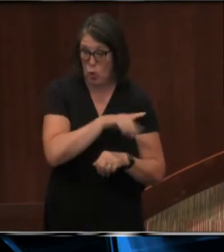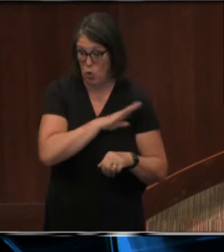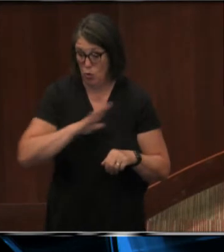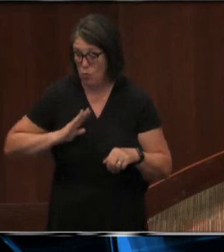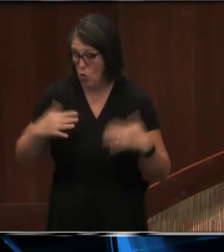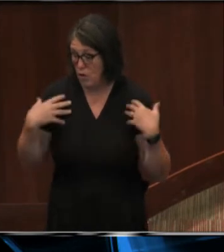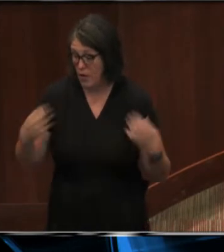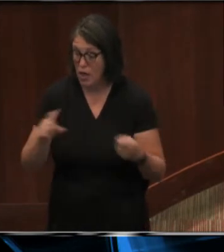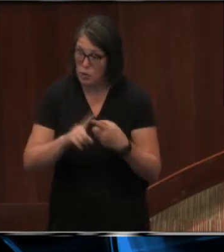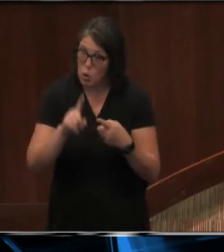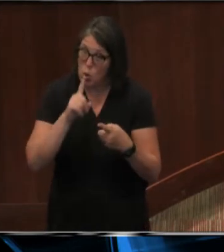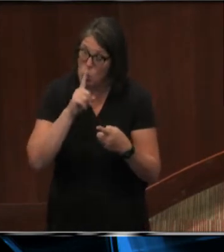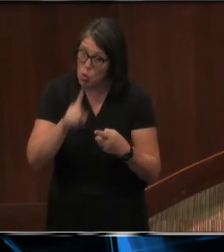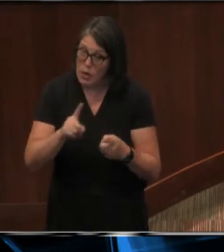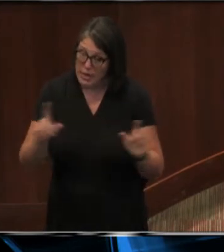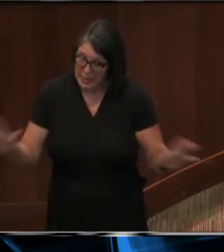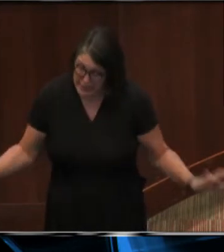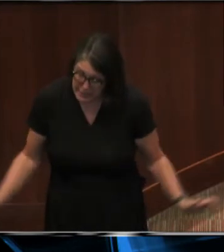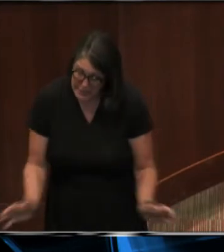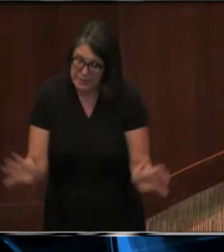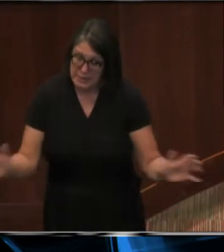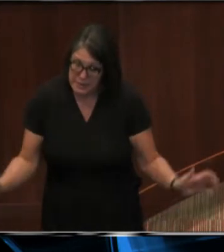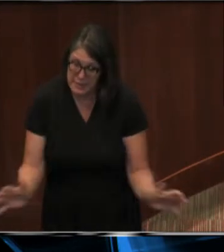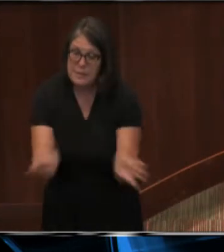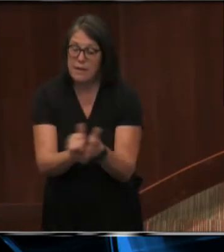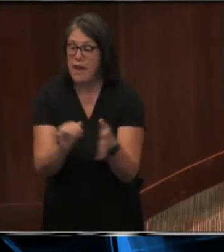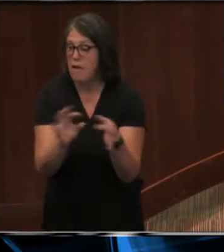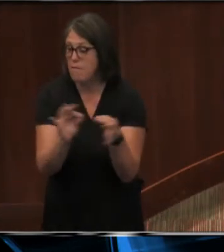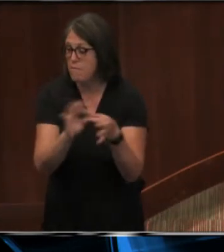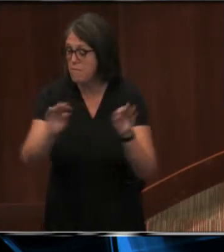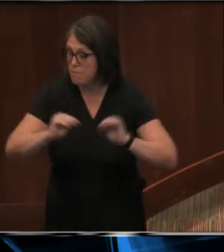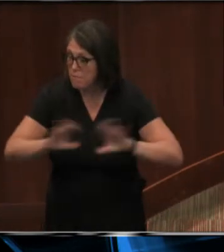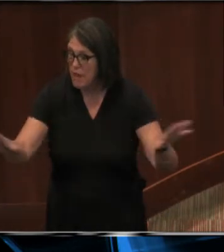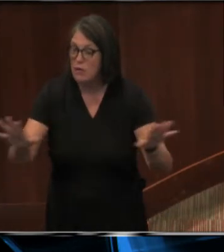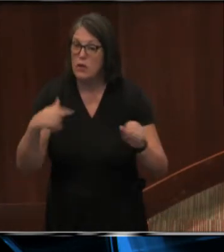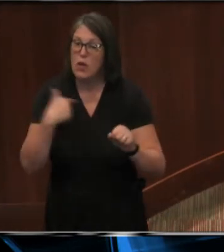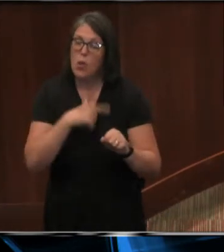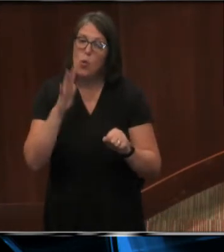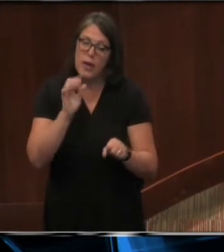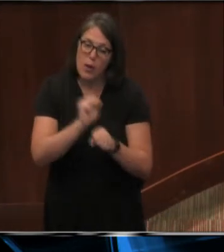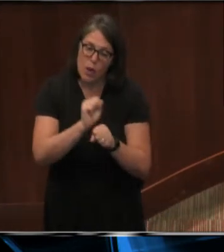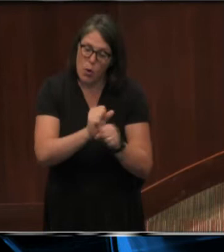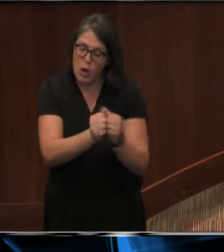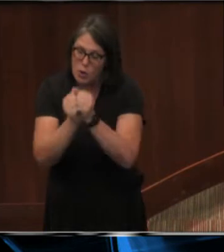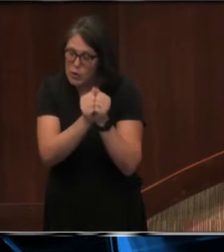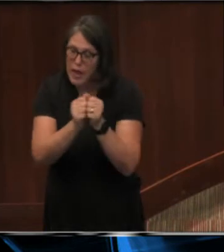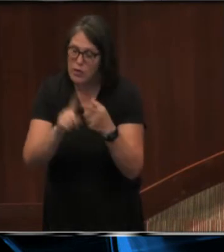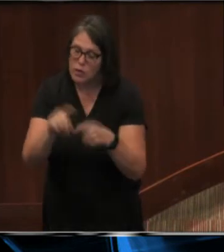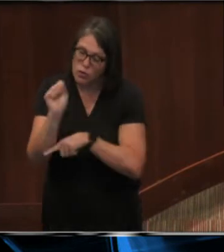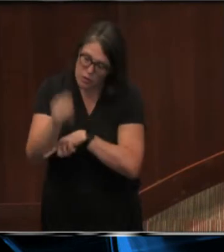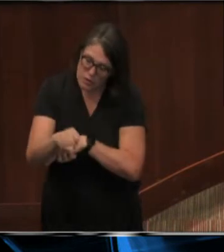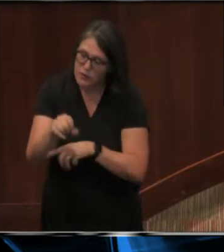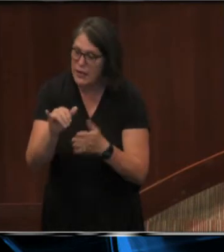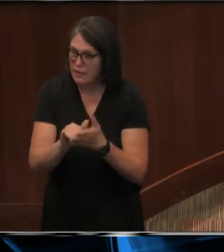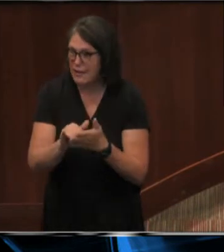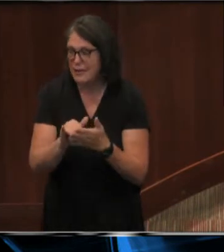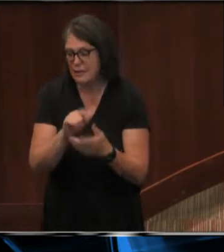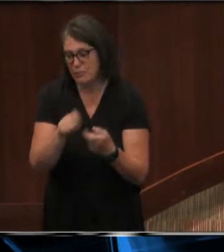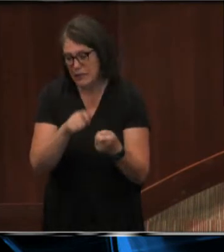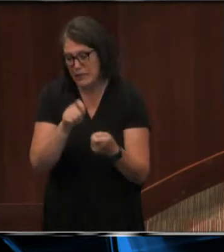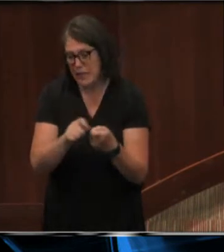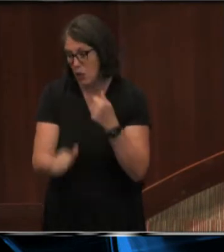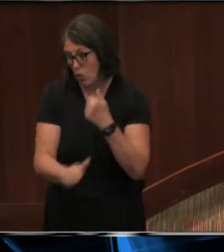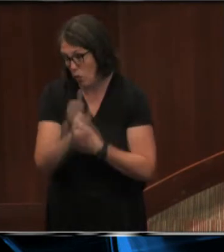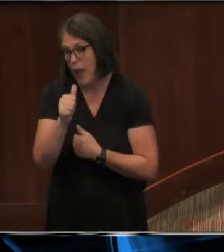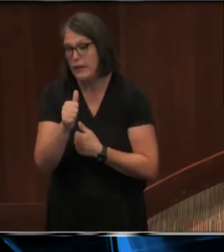to really bring forward the message that we are going to work together to defeat this particular